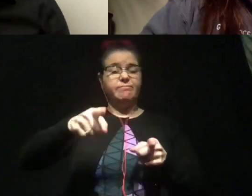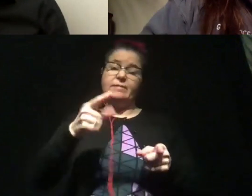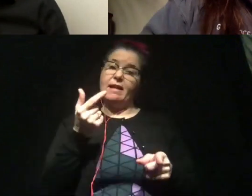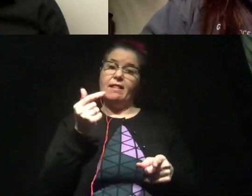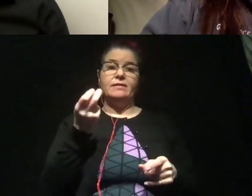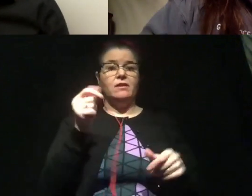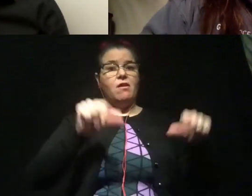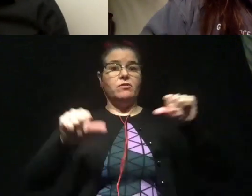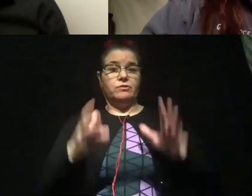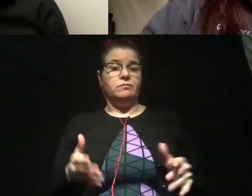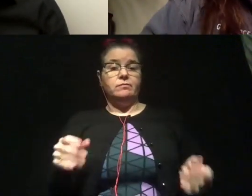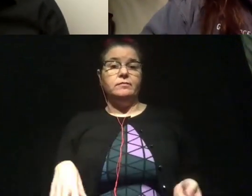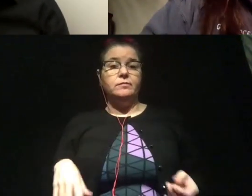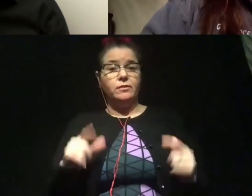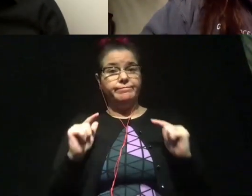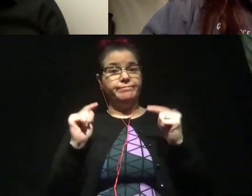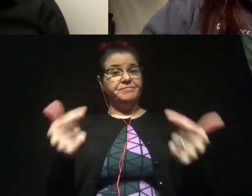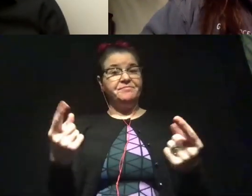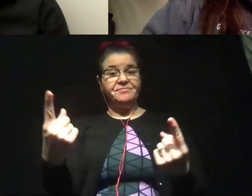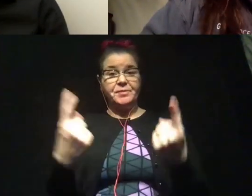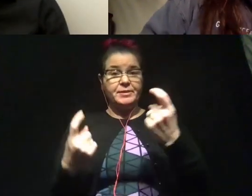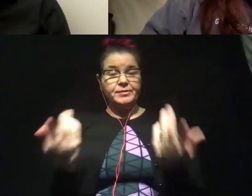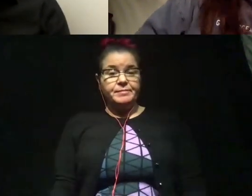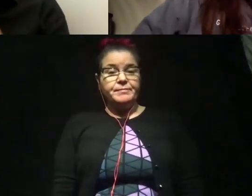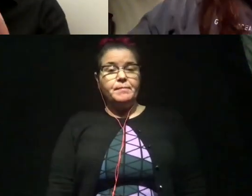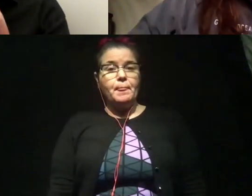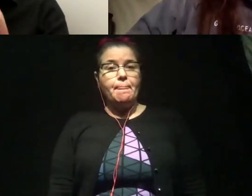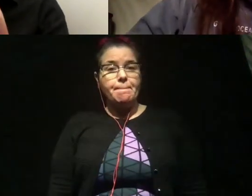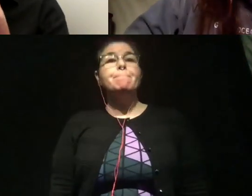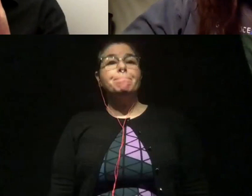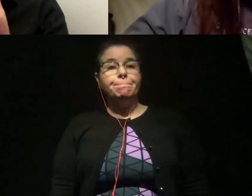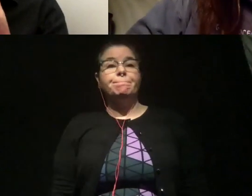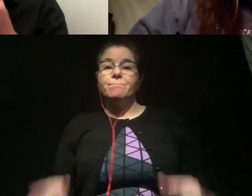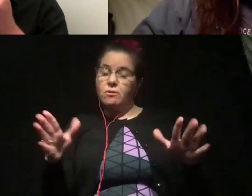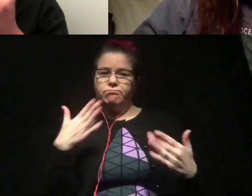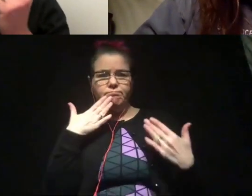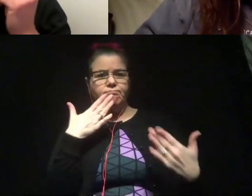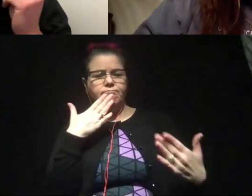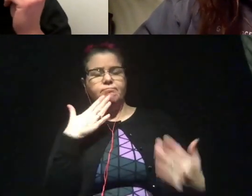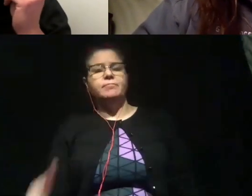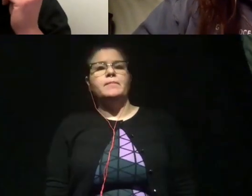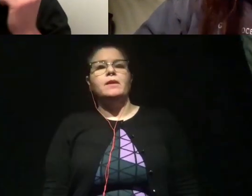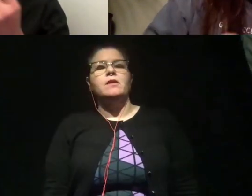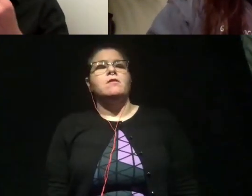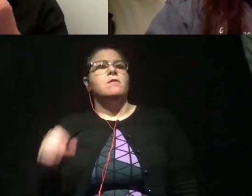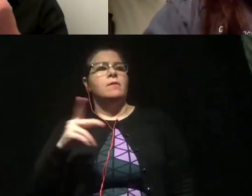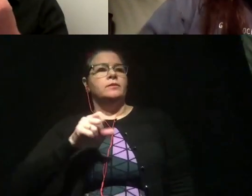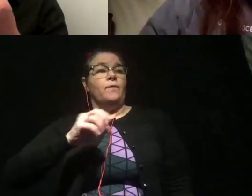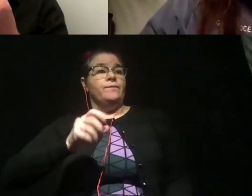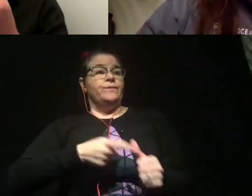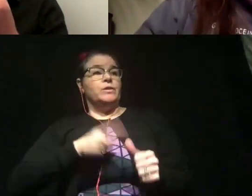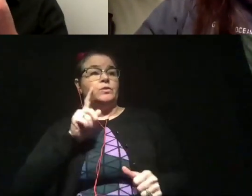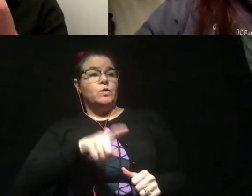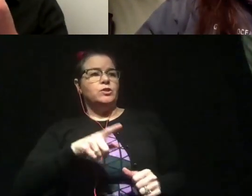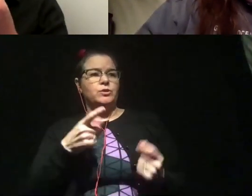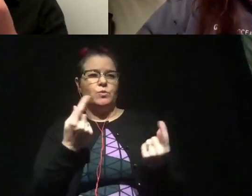and it's, I think, time now to open it up to questions. Awesome. Thanks for showing us that. Okay, so the first question is, what do